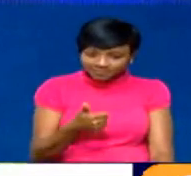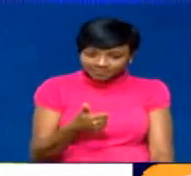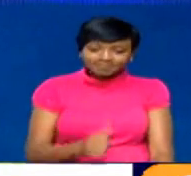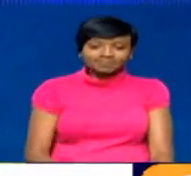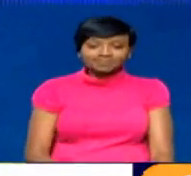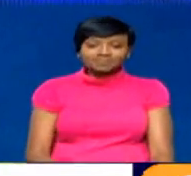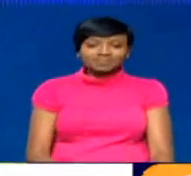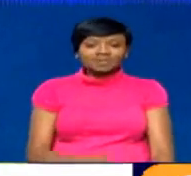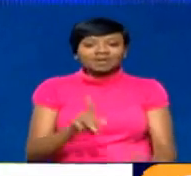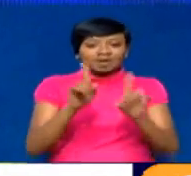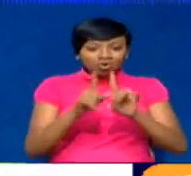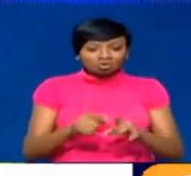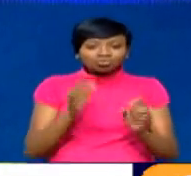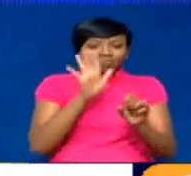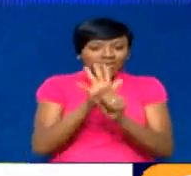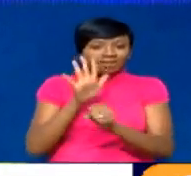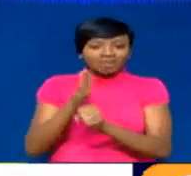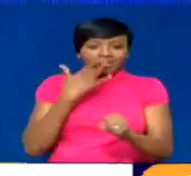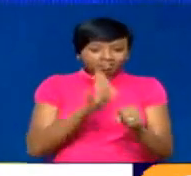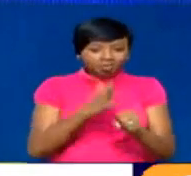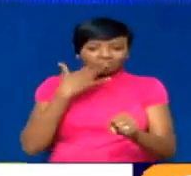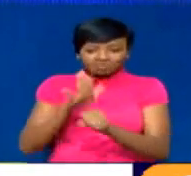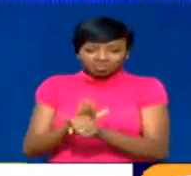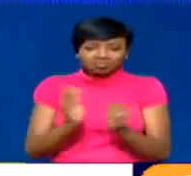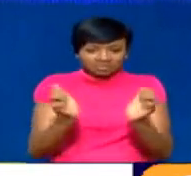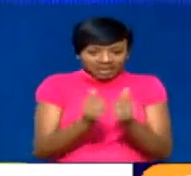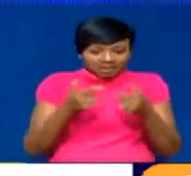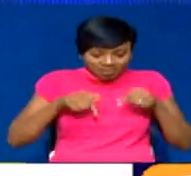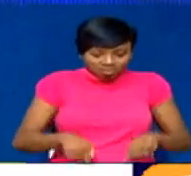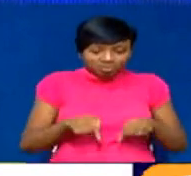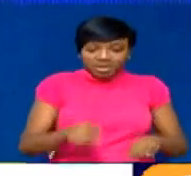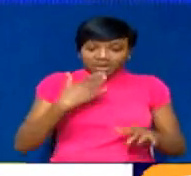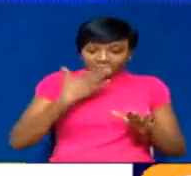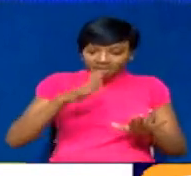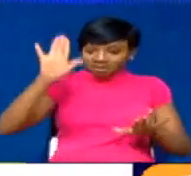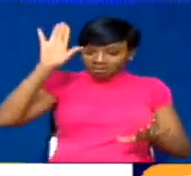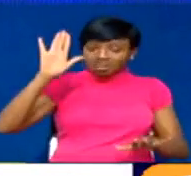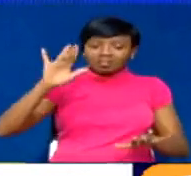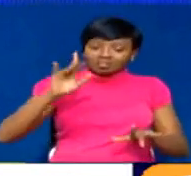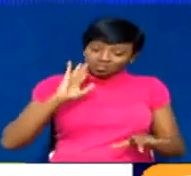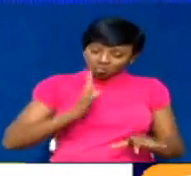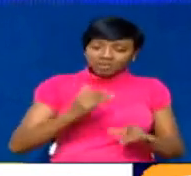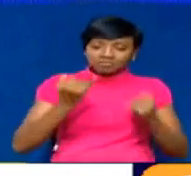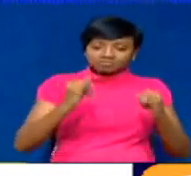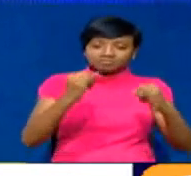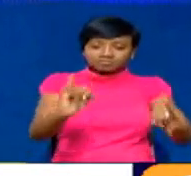The pledges I make here today with this ticket are pledges I intend to keep.